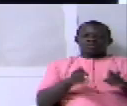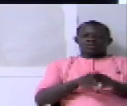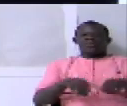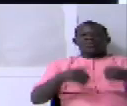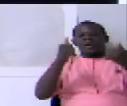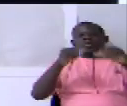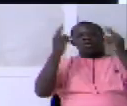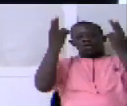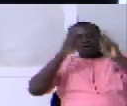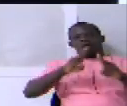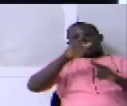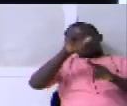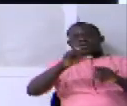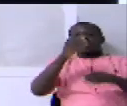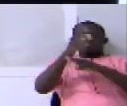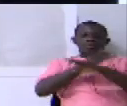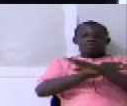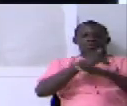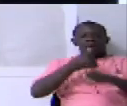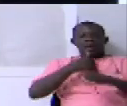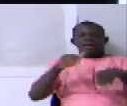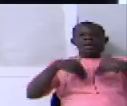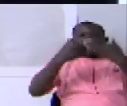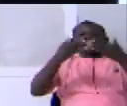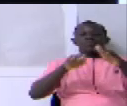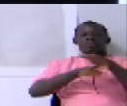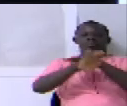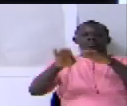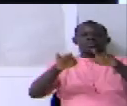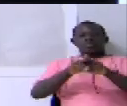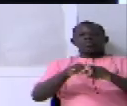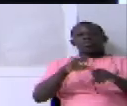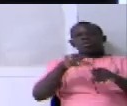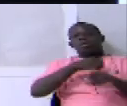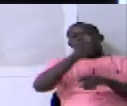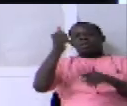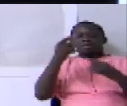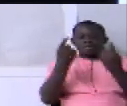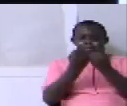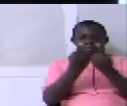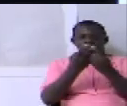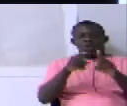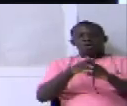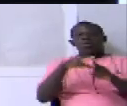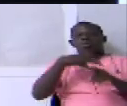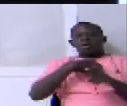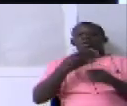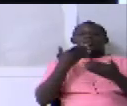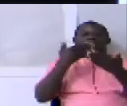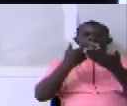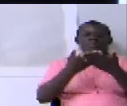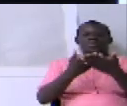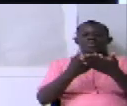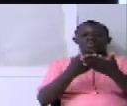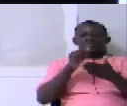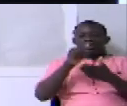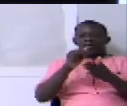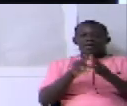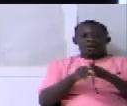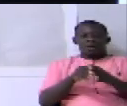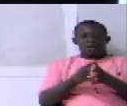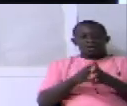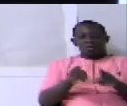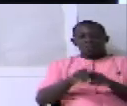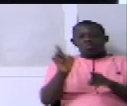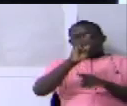Council, before I give you the floor for a point of order, just complete that what